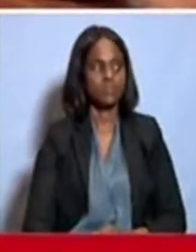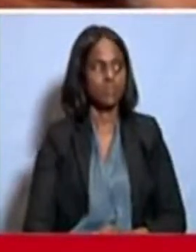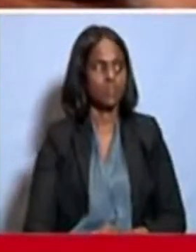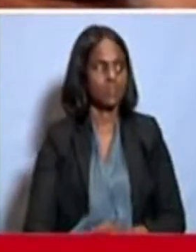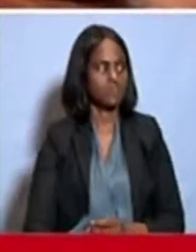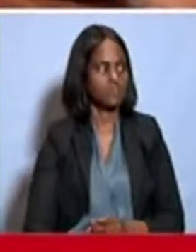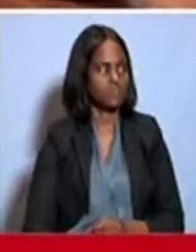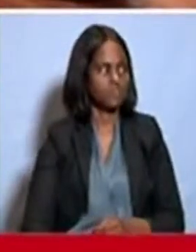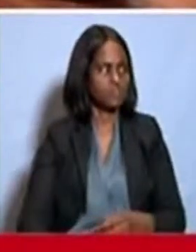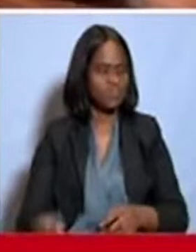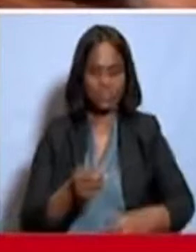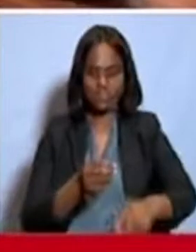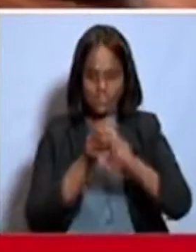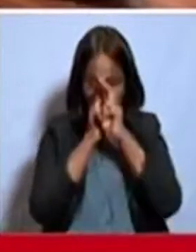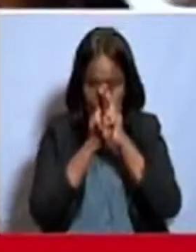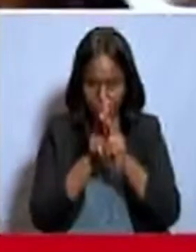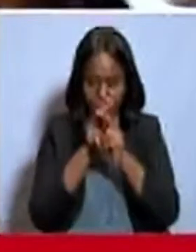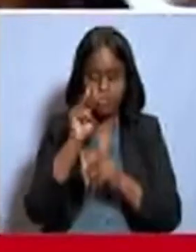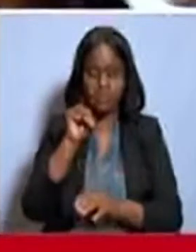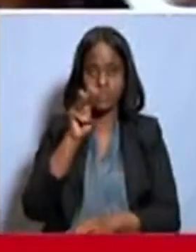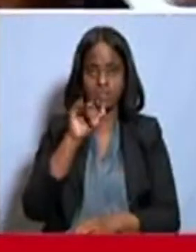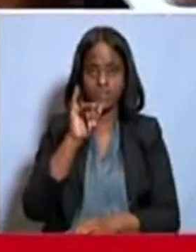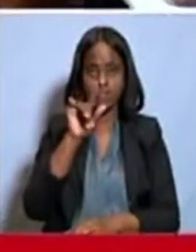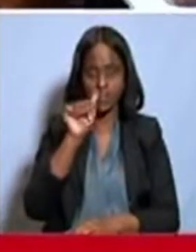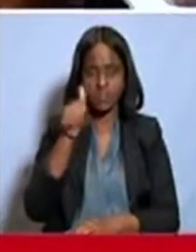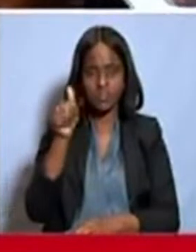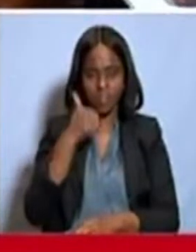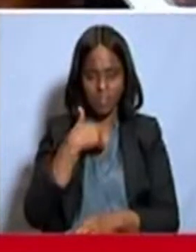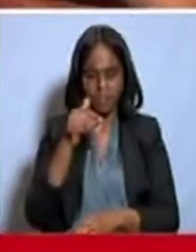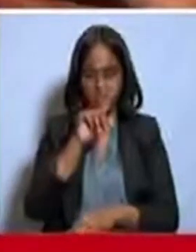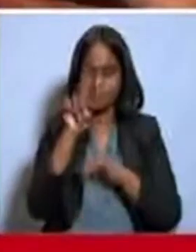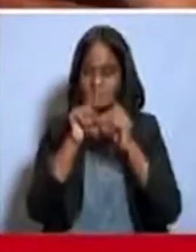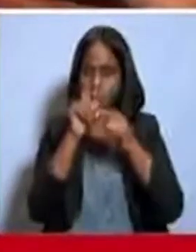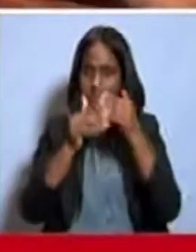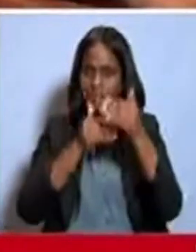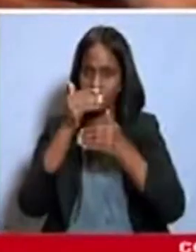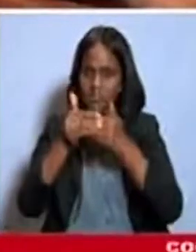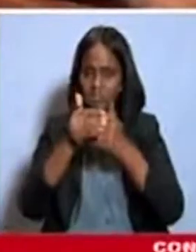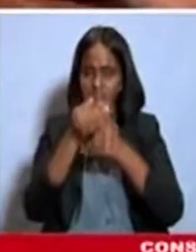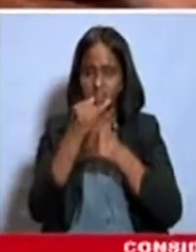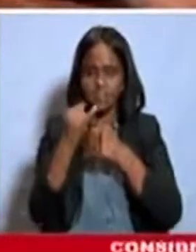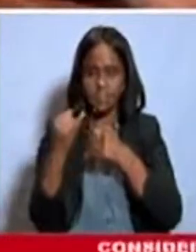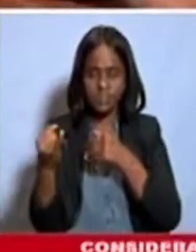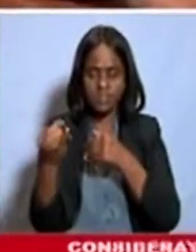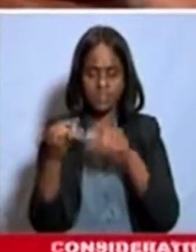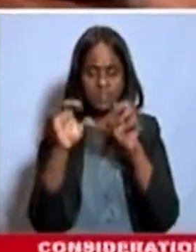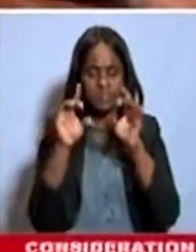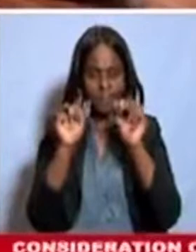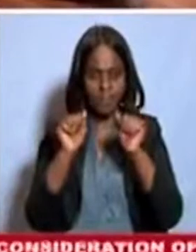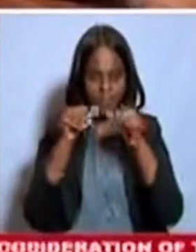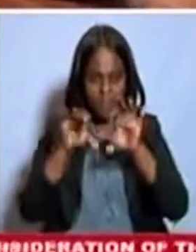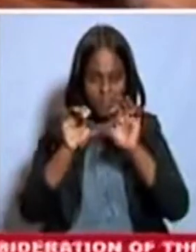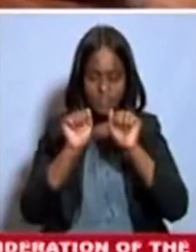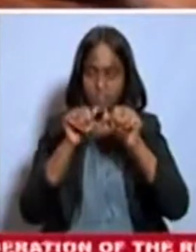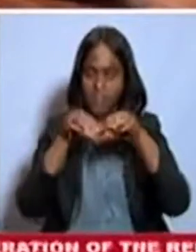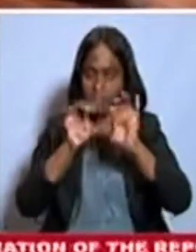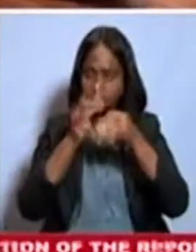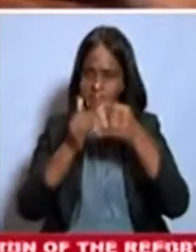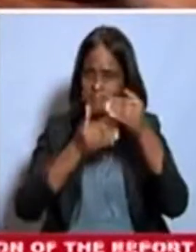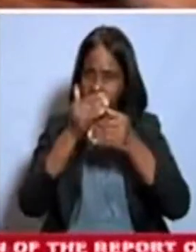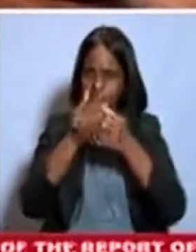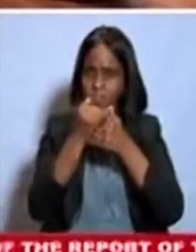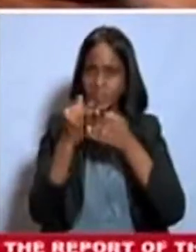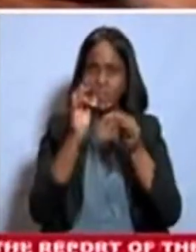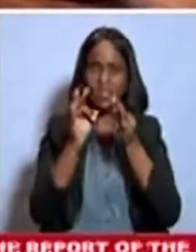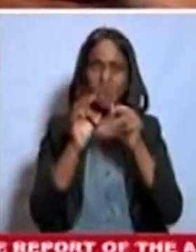Honorable Mwila, I have a question on the next item. Okay, proceed. You can proceed on the next item if